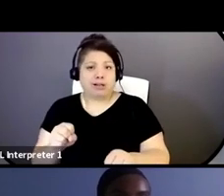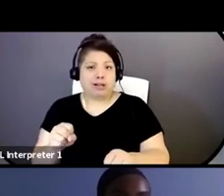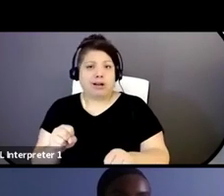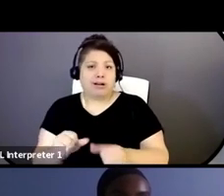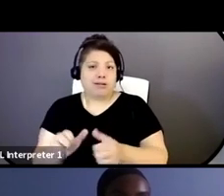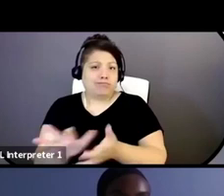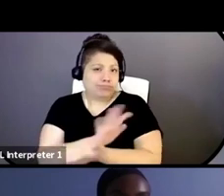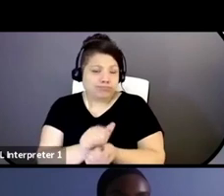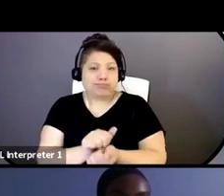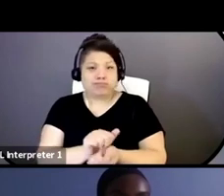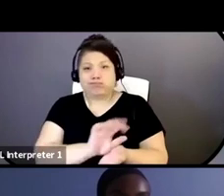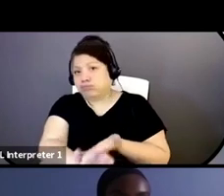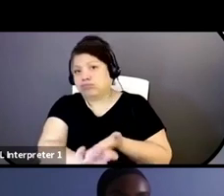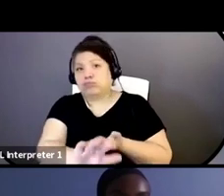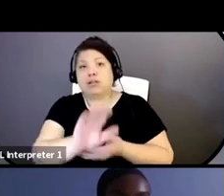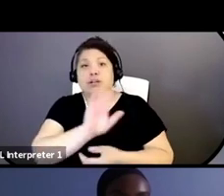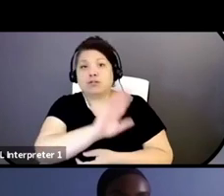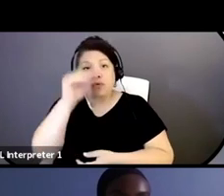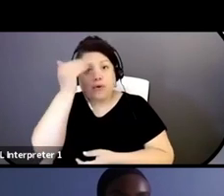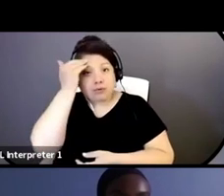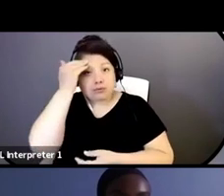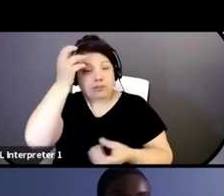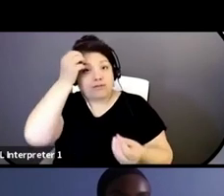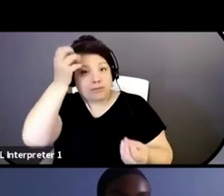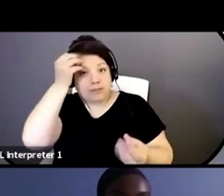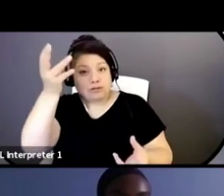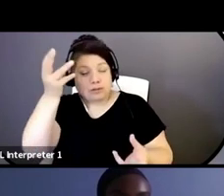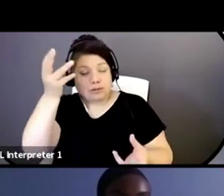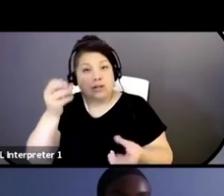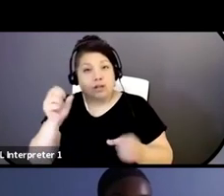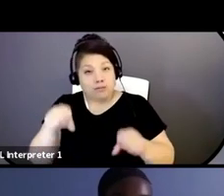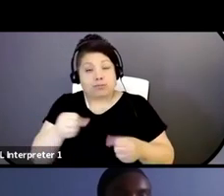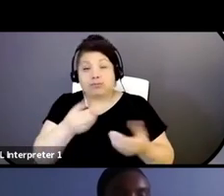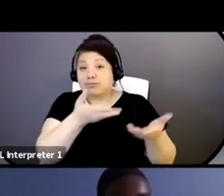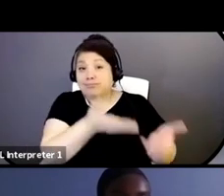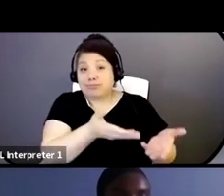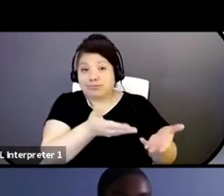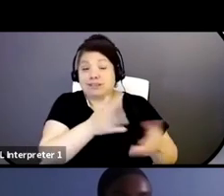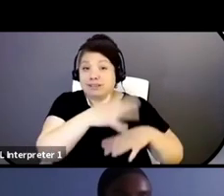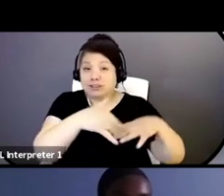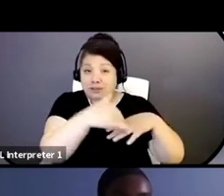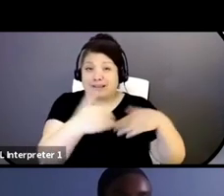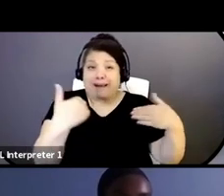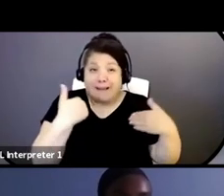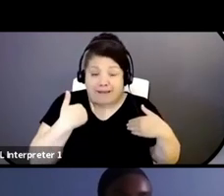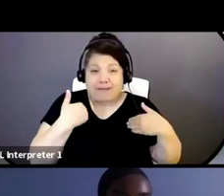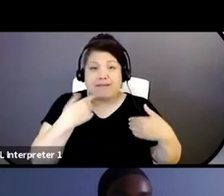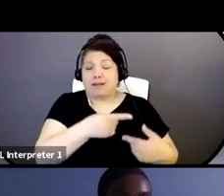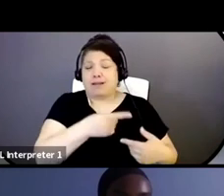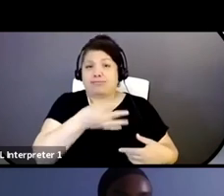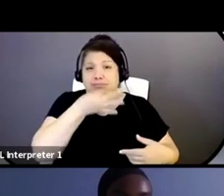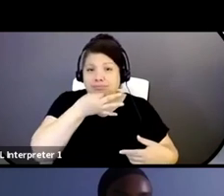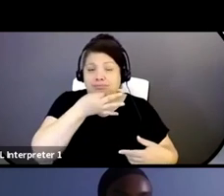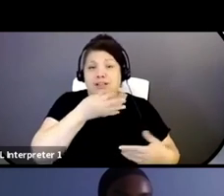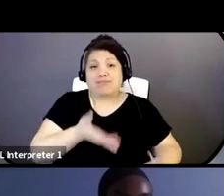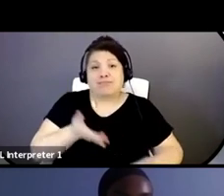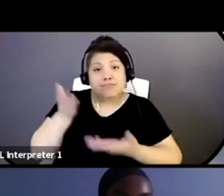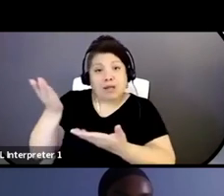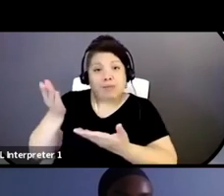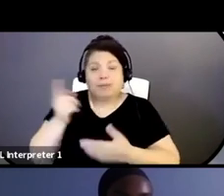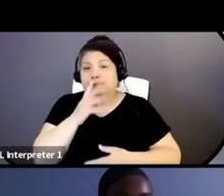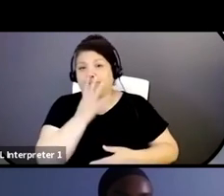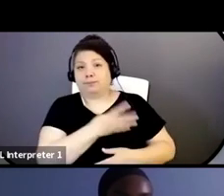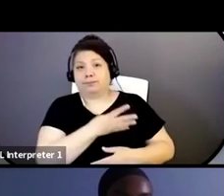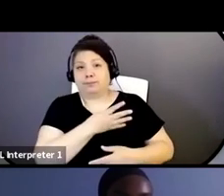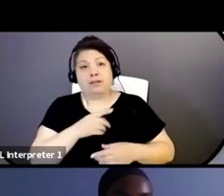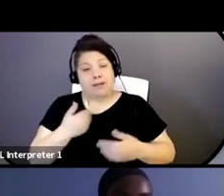erasure of ancient knowledge and information that we can all be benefiting from. But we got to listen to the specific land, the